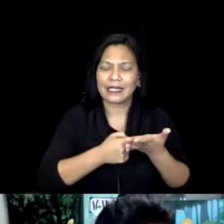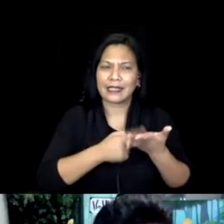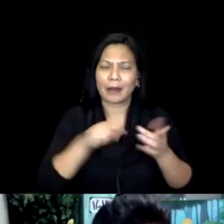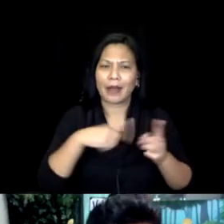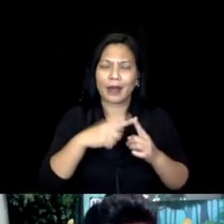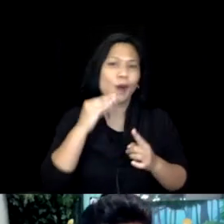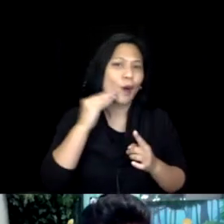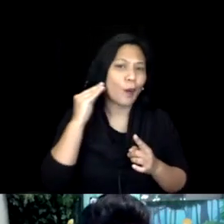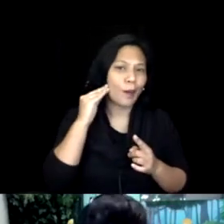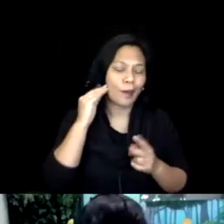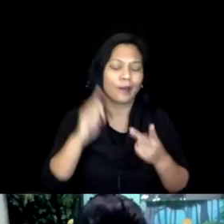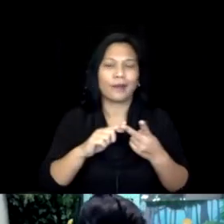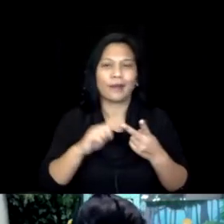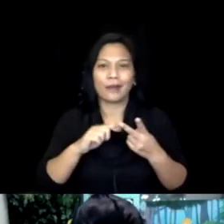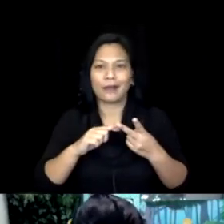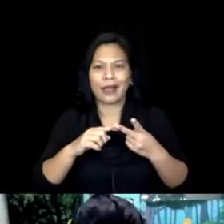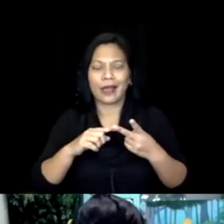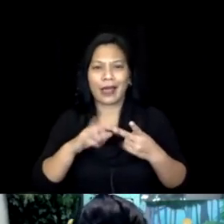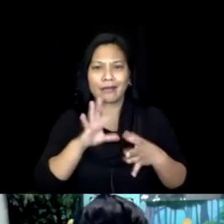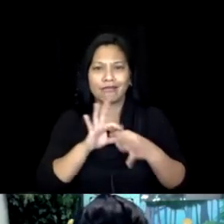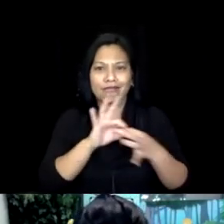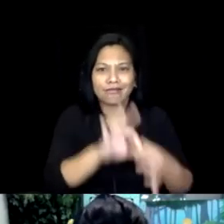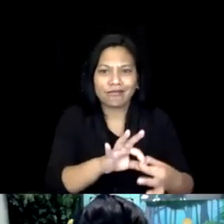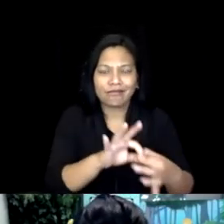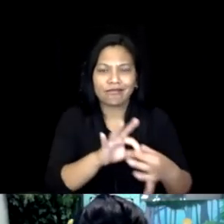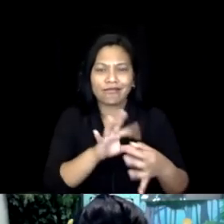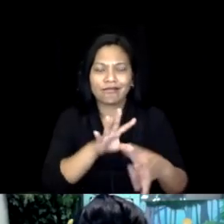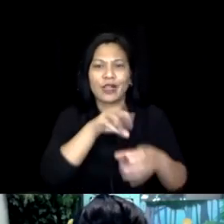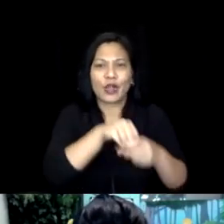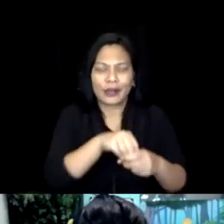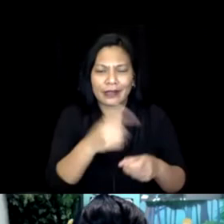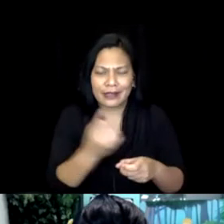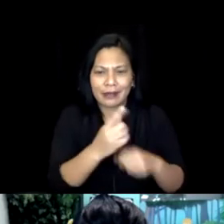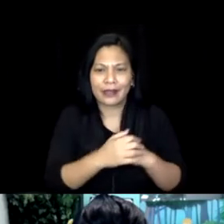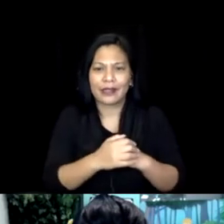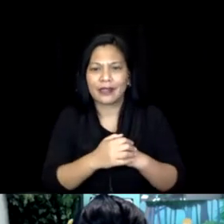touches on something Anne-Marie had said and something Ananya had said earlier.